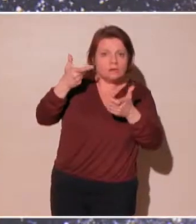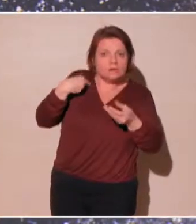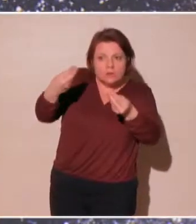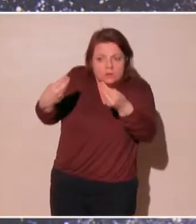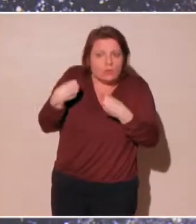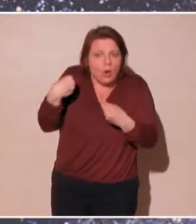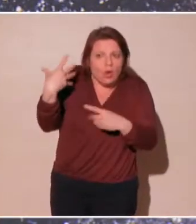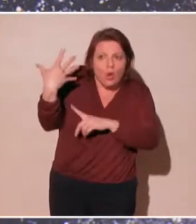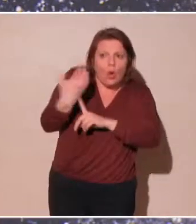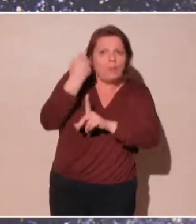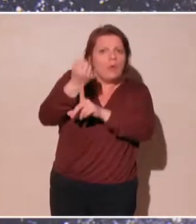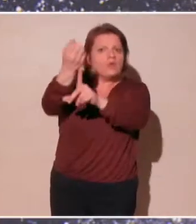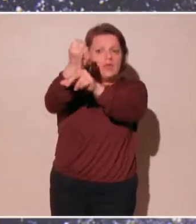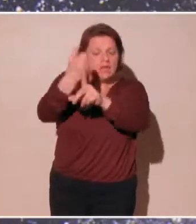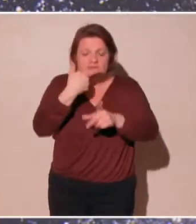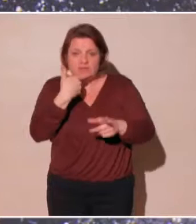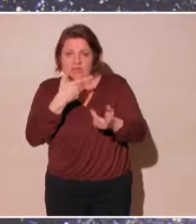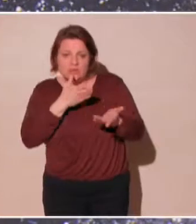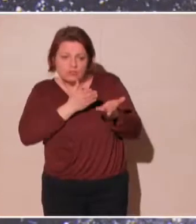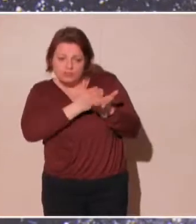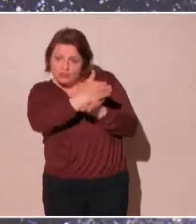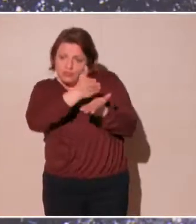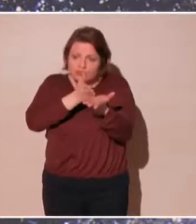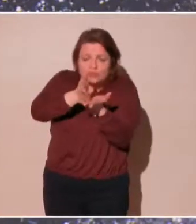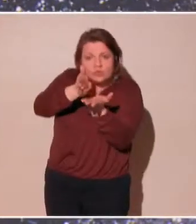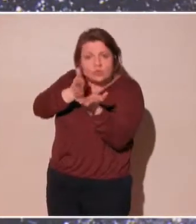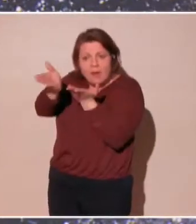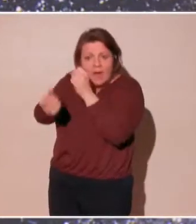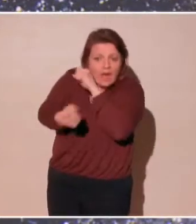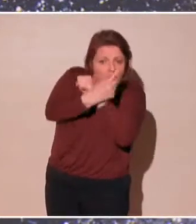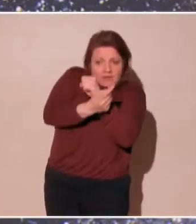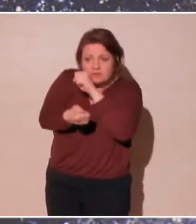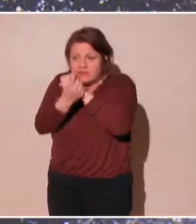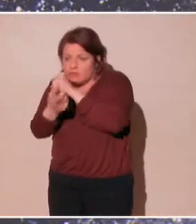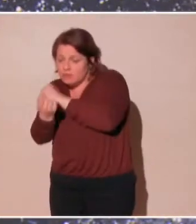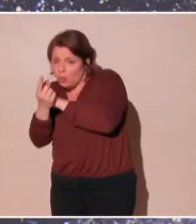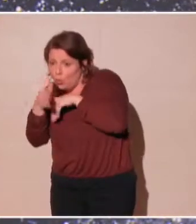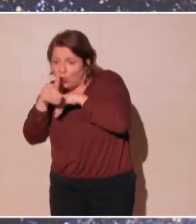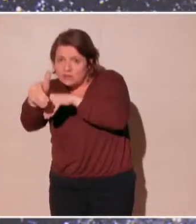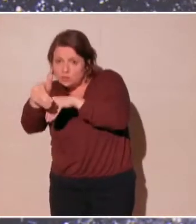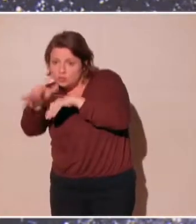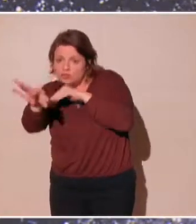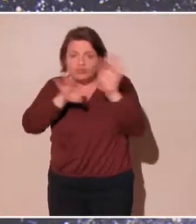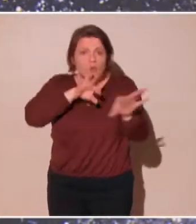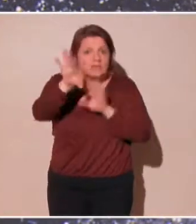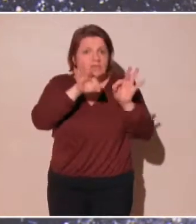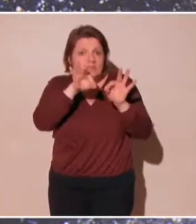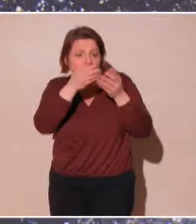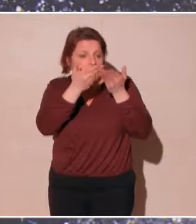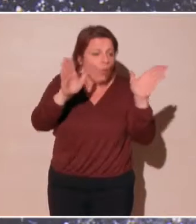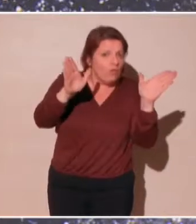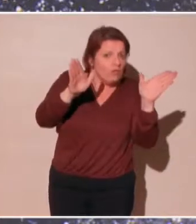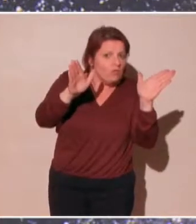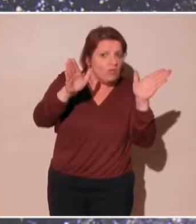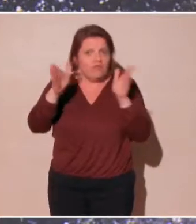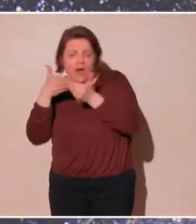new opportunities, there are new options, and we can choose whether we go down certain paths or not, whether we can